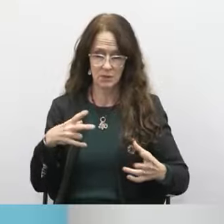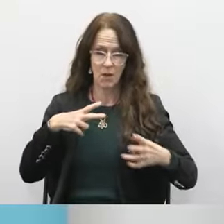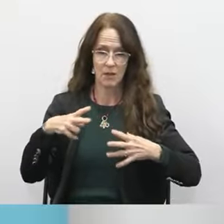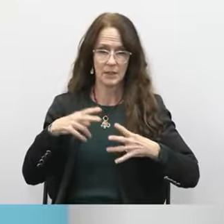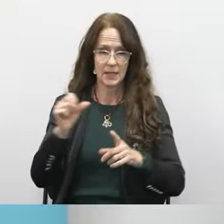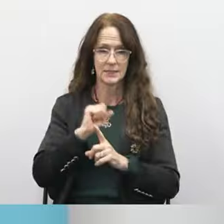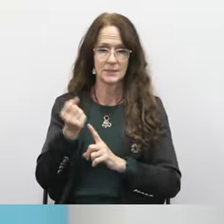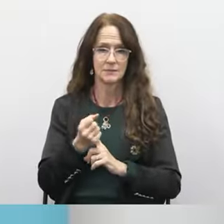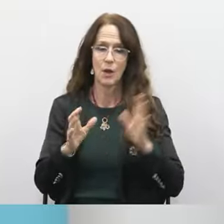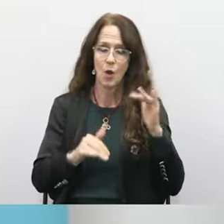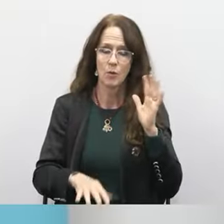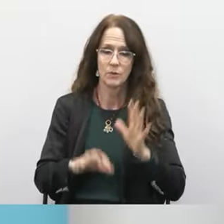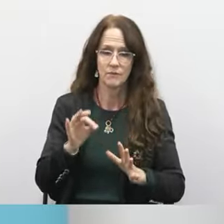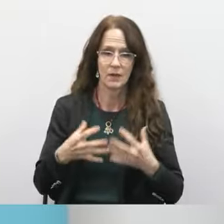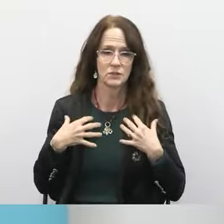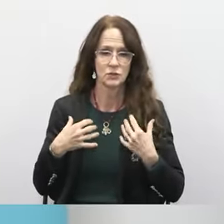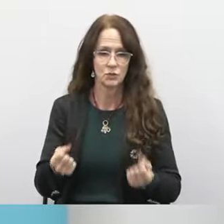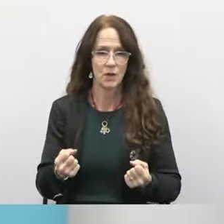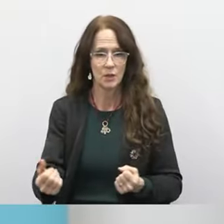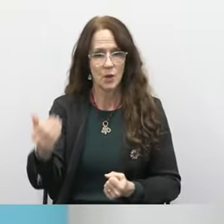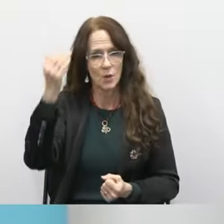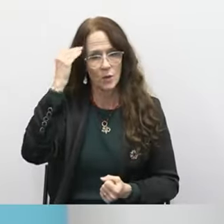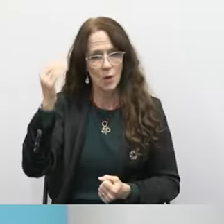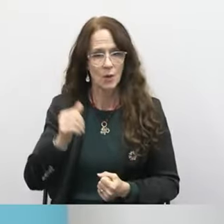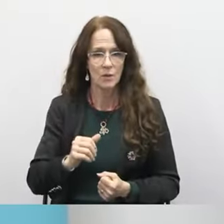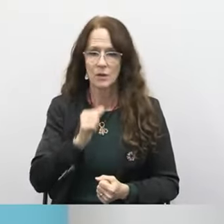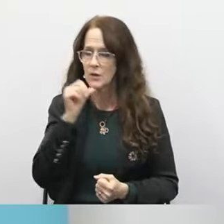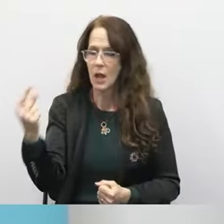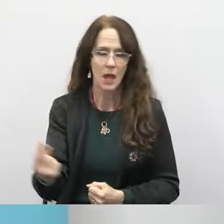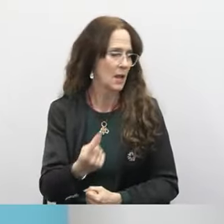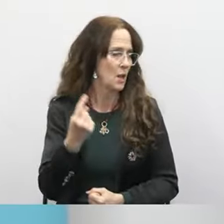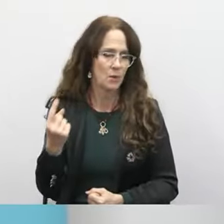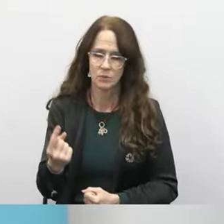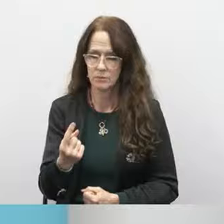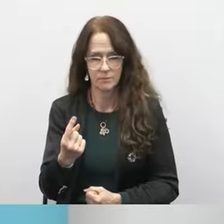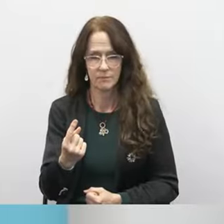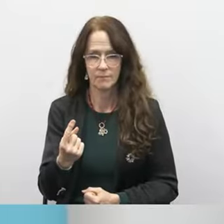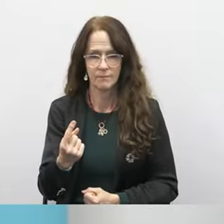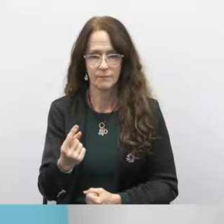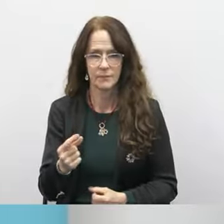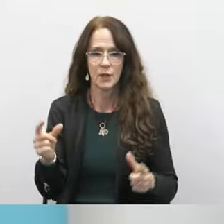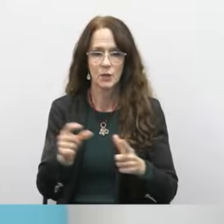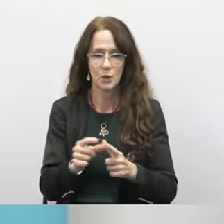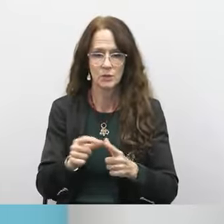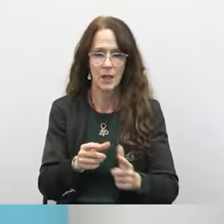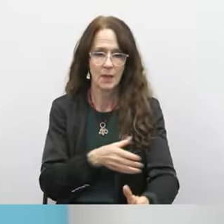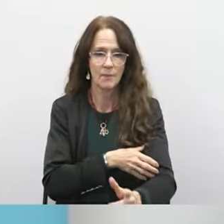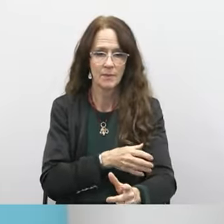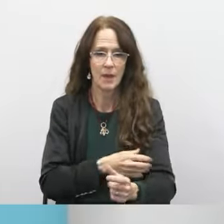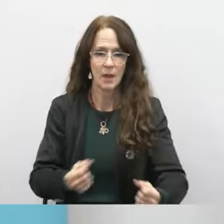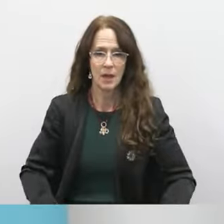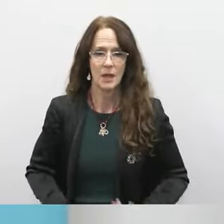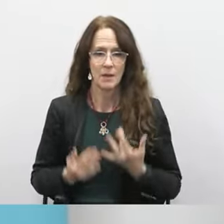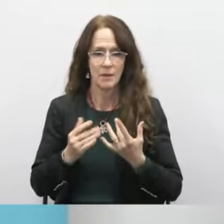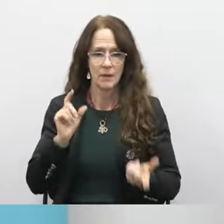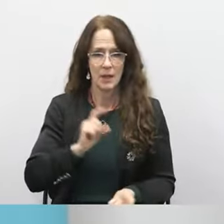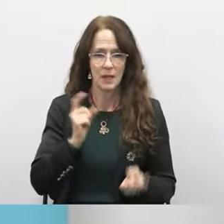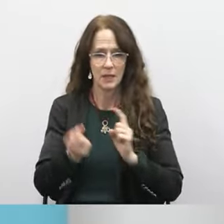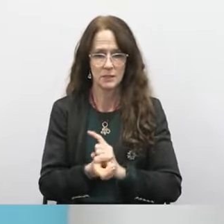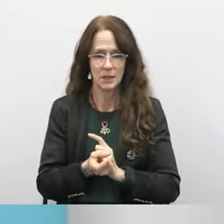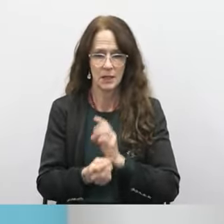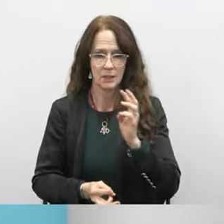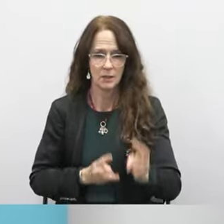I hope you find strength in knowing that you are not alone. Your words have the power to inspire and to change the